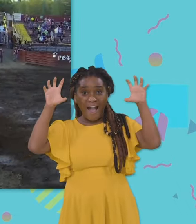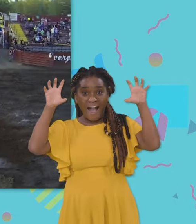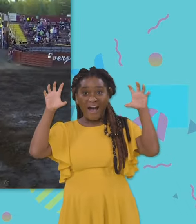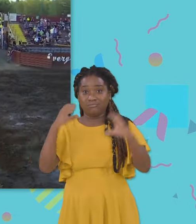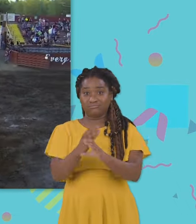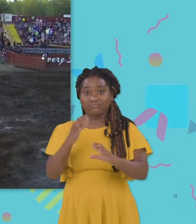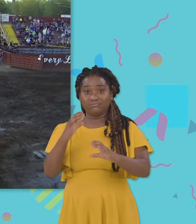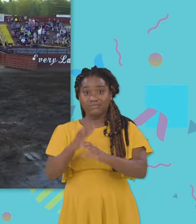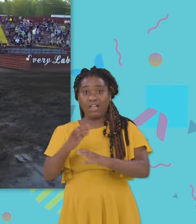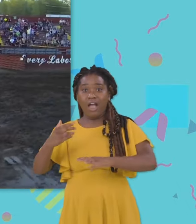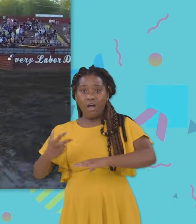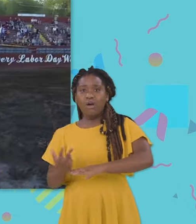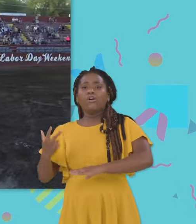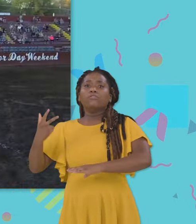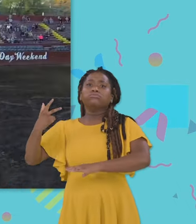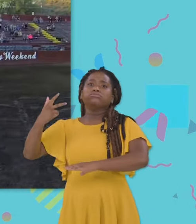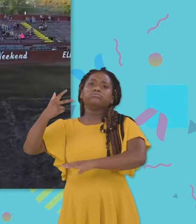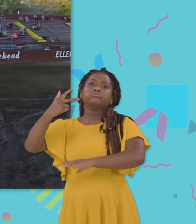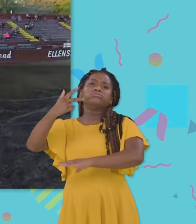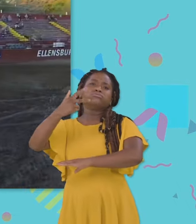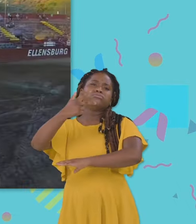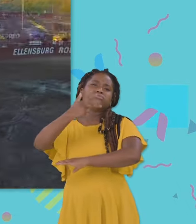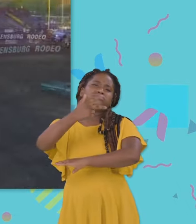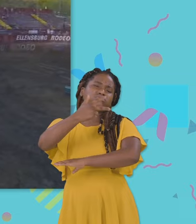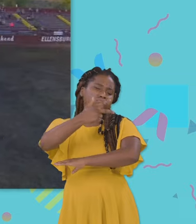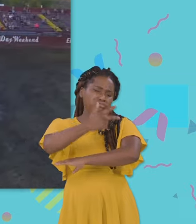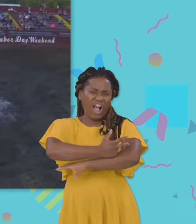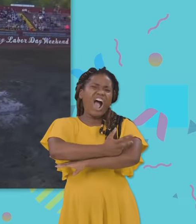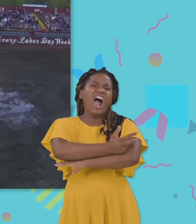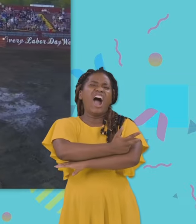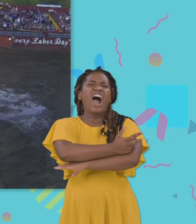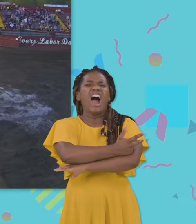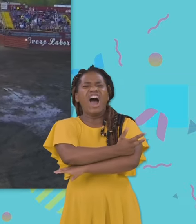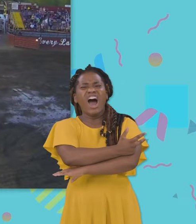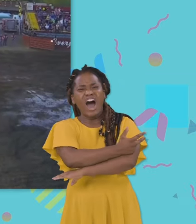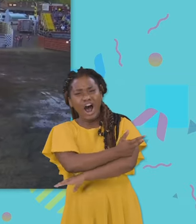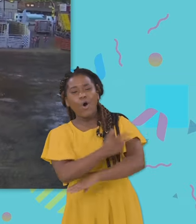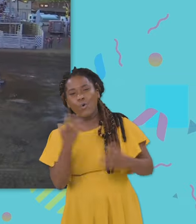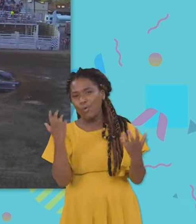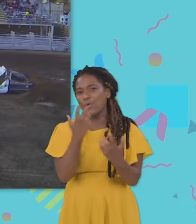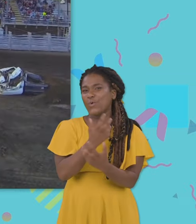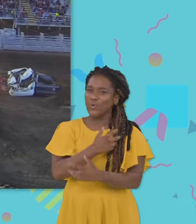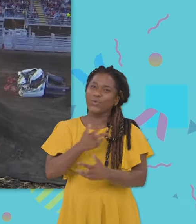Monster trucks jump high in the sky and they make such a monstrous sound.